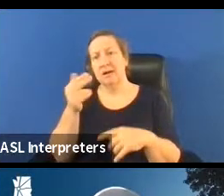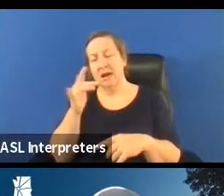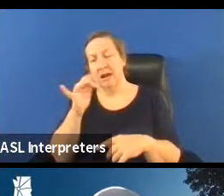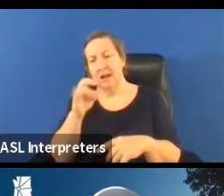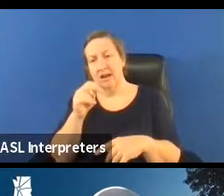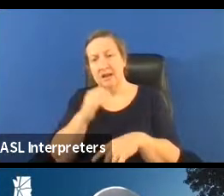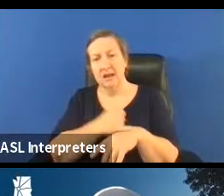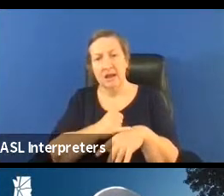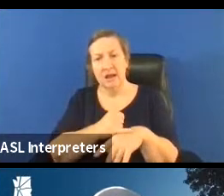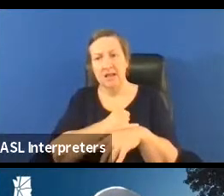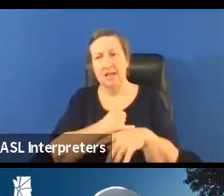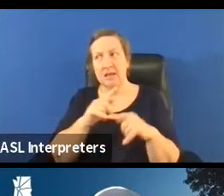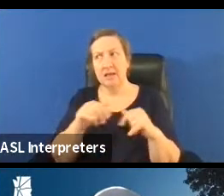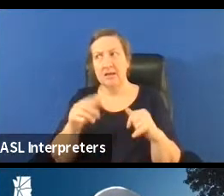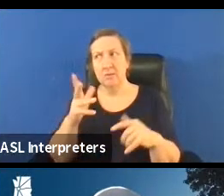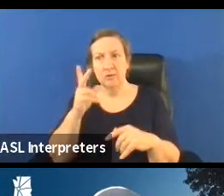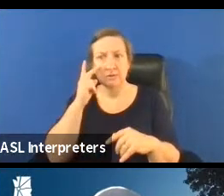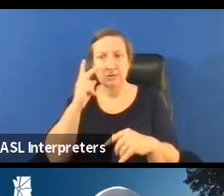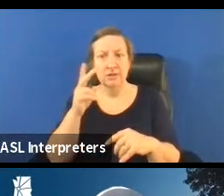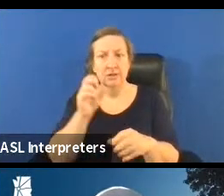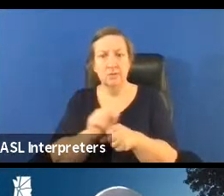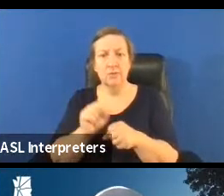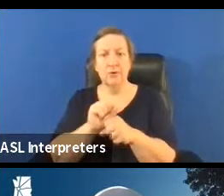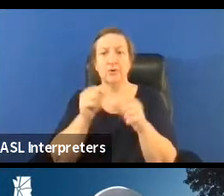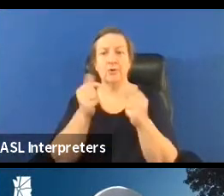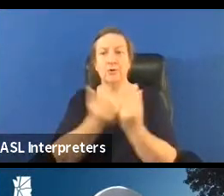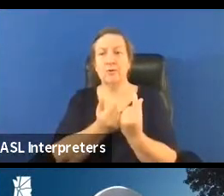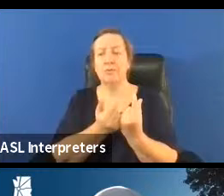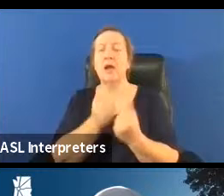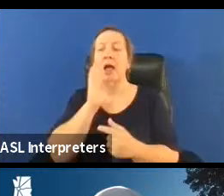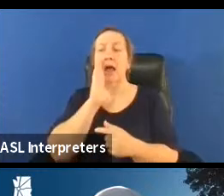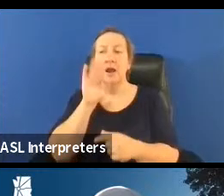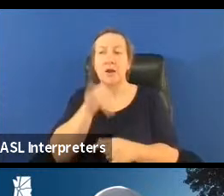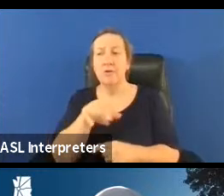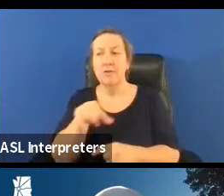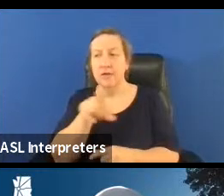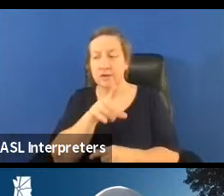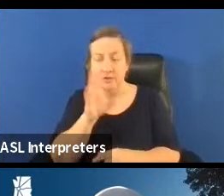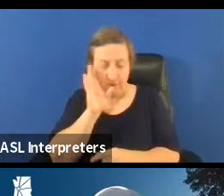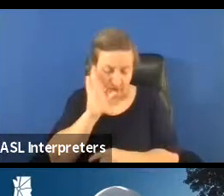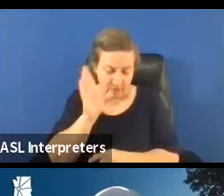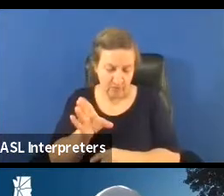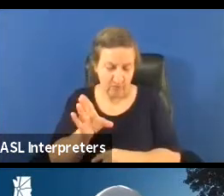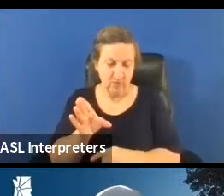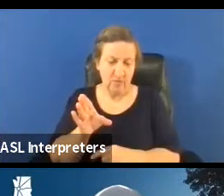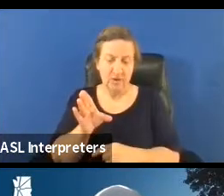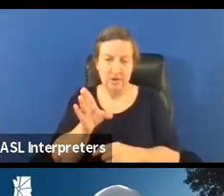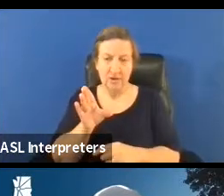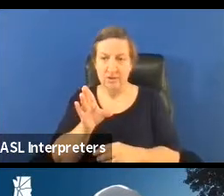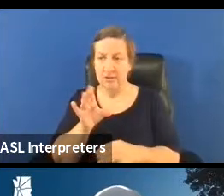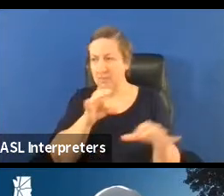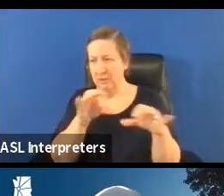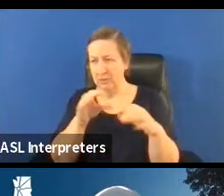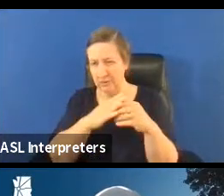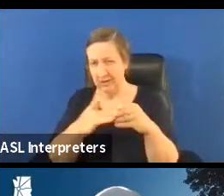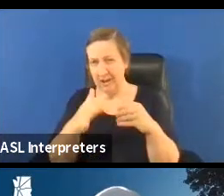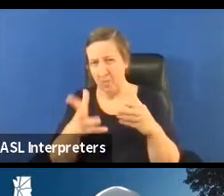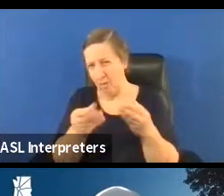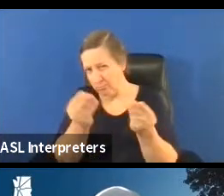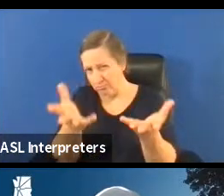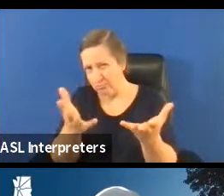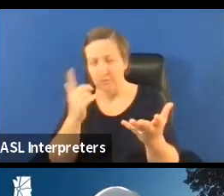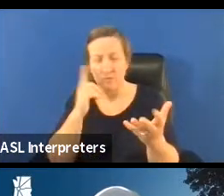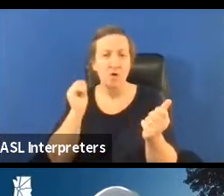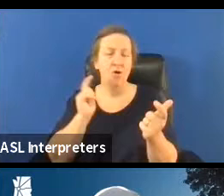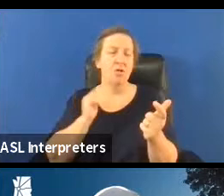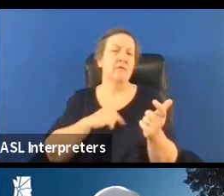that you and the team are working through, I know you are going to do this, but I just want to put out there for all of us in this